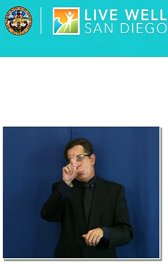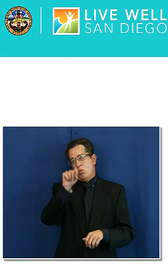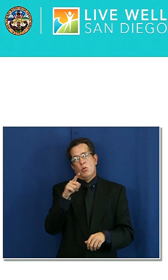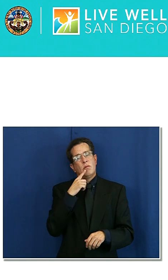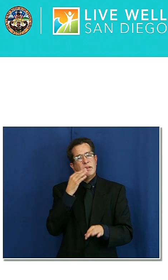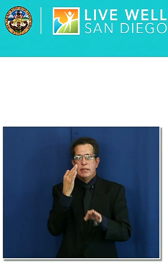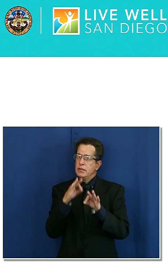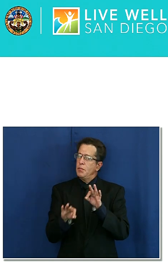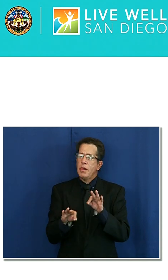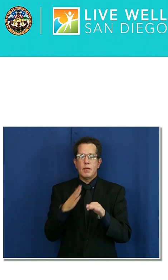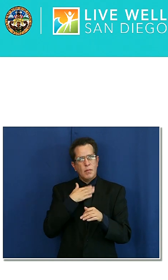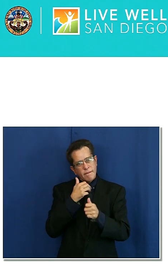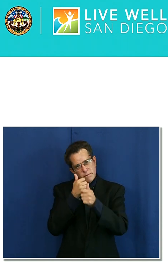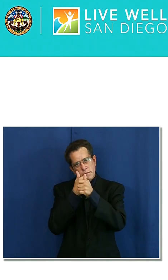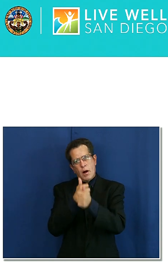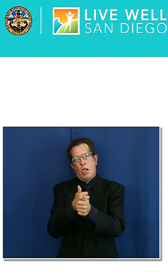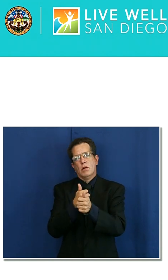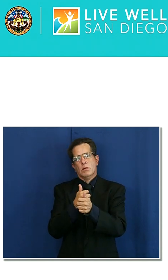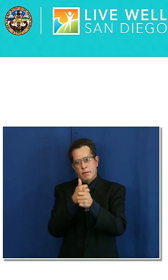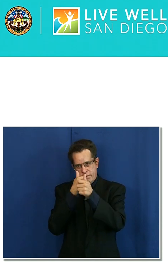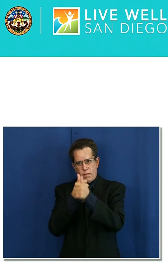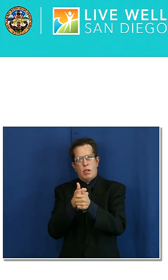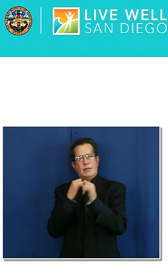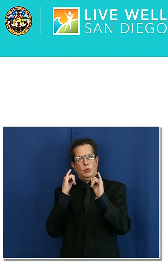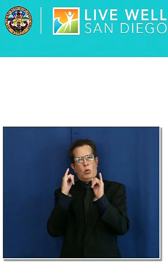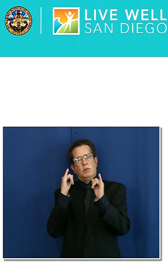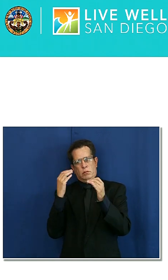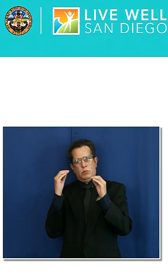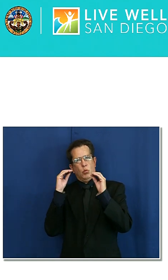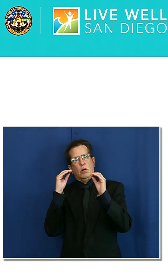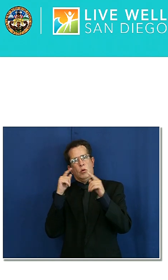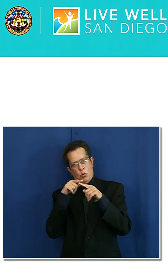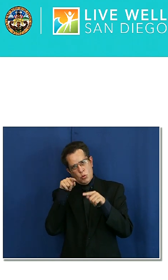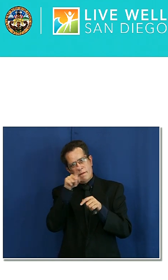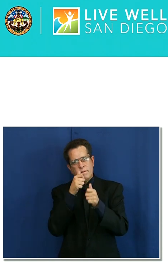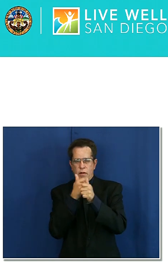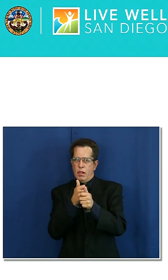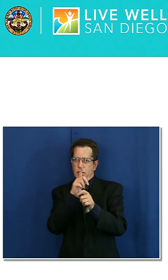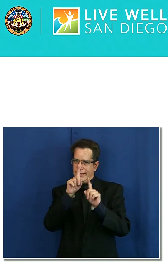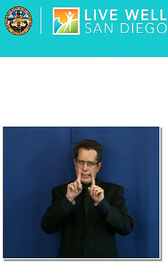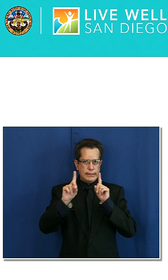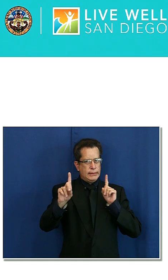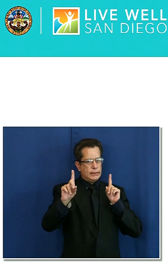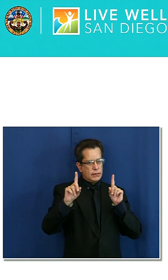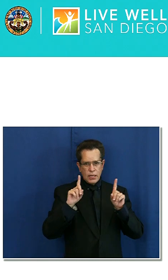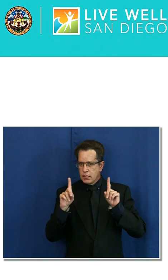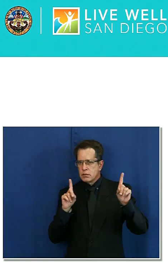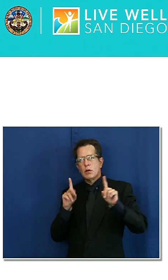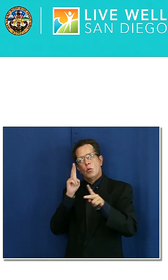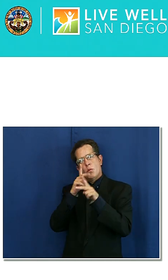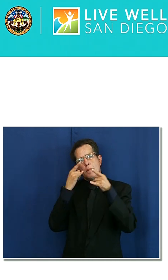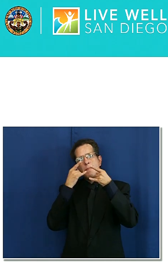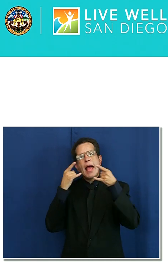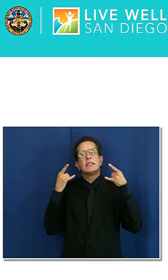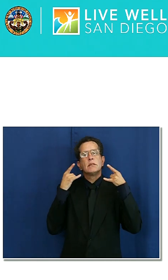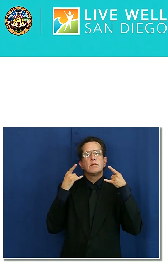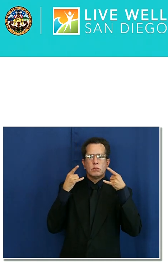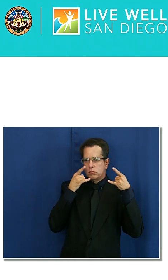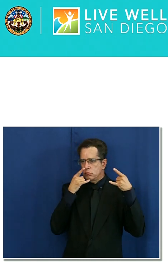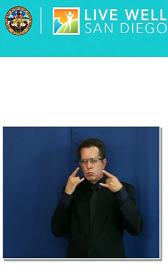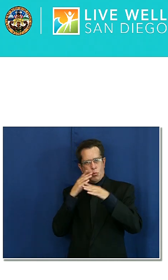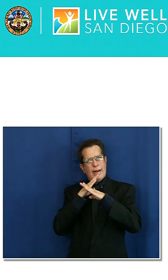simple things. If you just follow the instructions that are in the public health order: socially distance, wear a mask, do